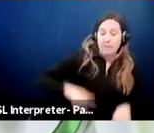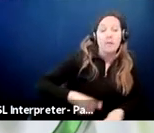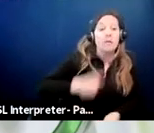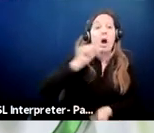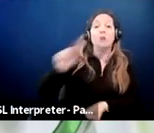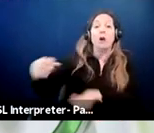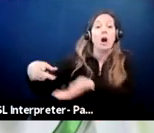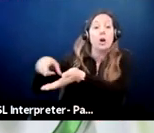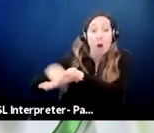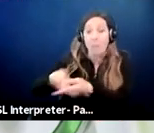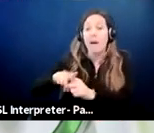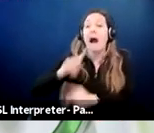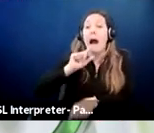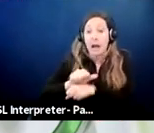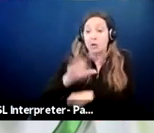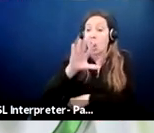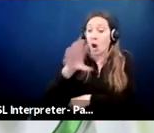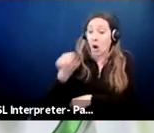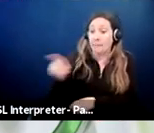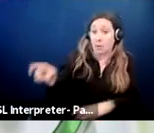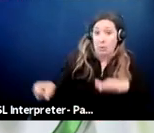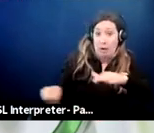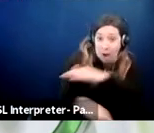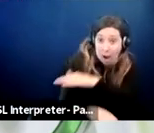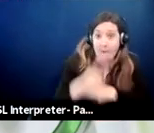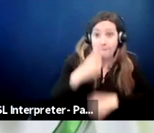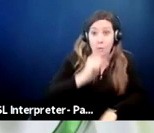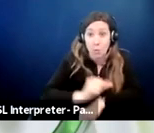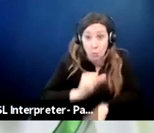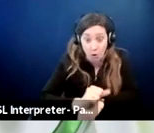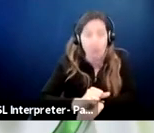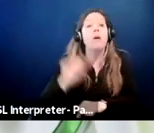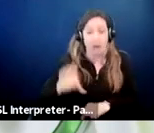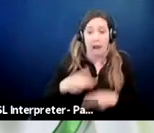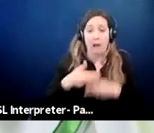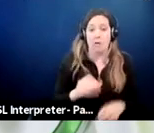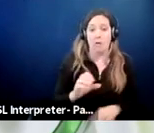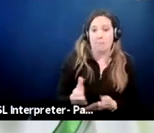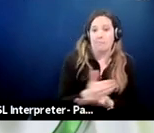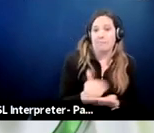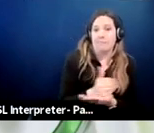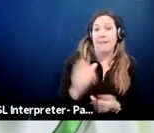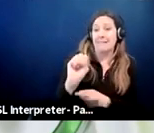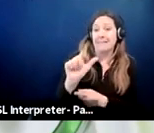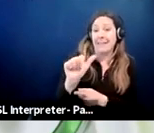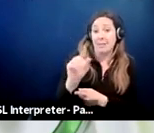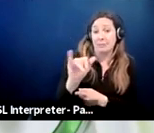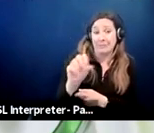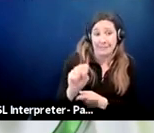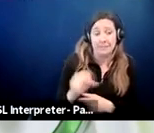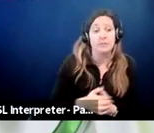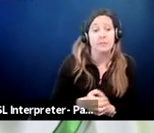contractors, actual companies that are on payroll. Those people can be claimed as salaries. Subcontractors would have to be